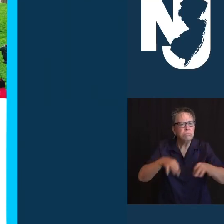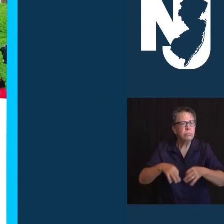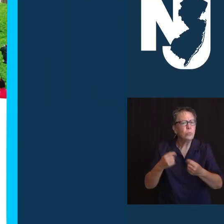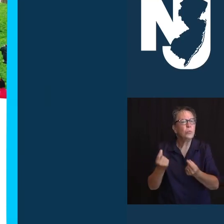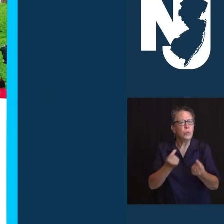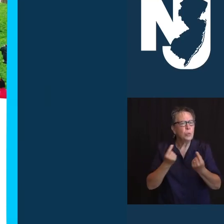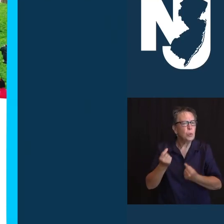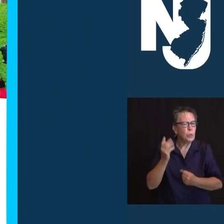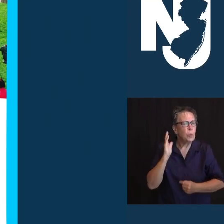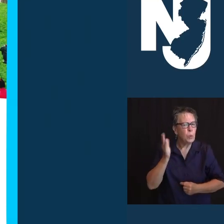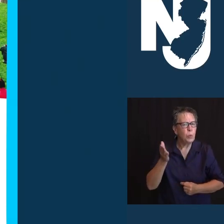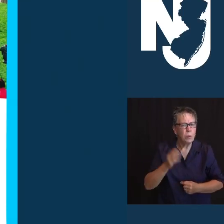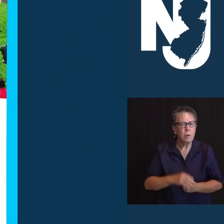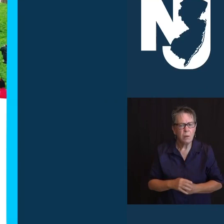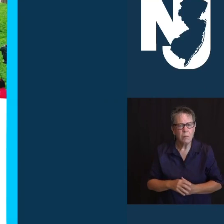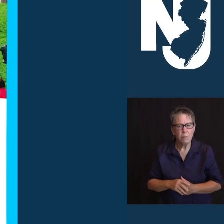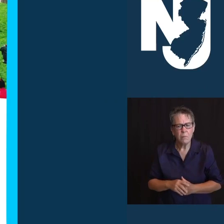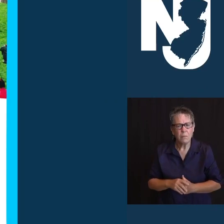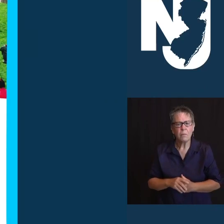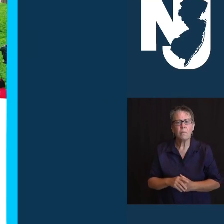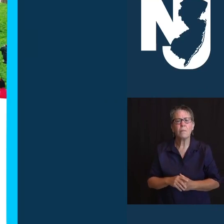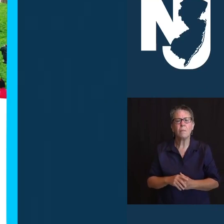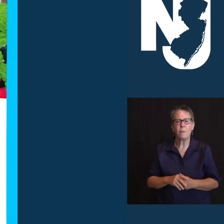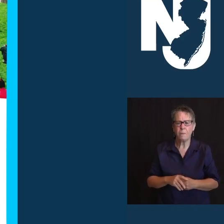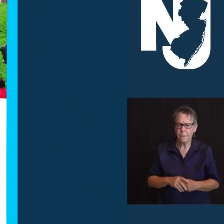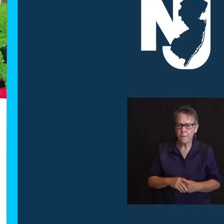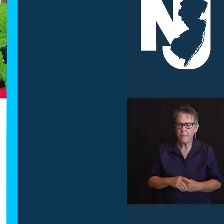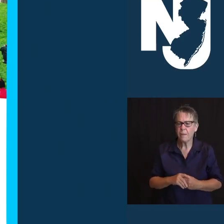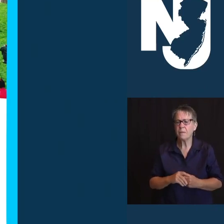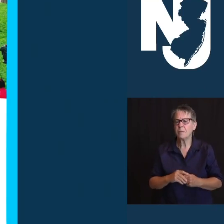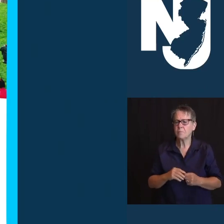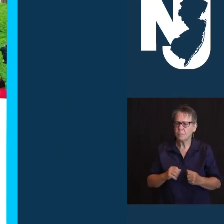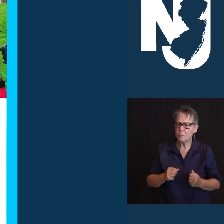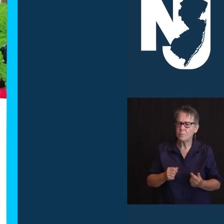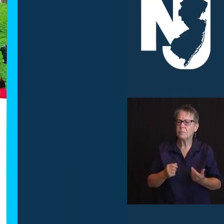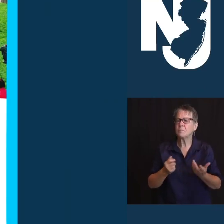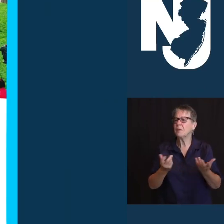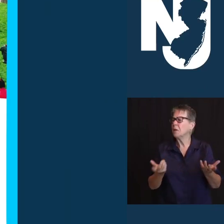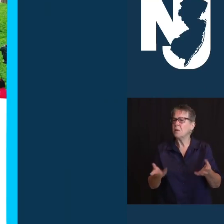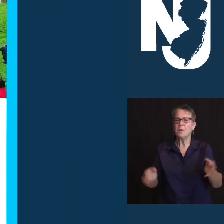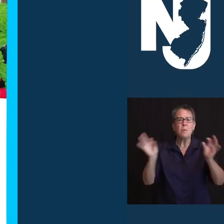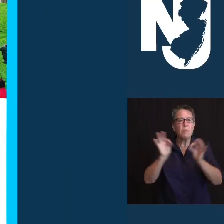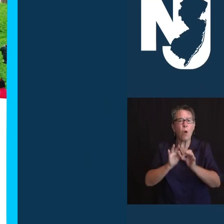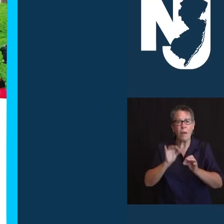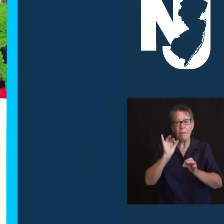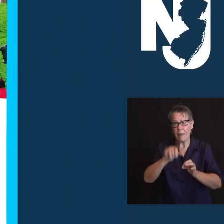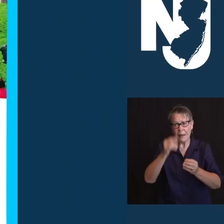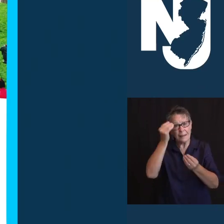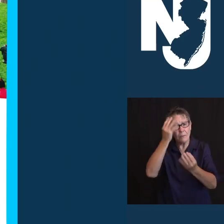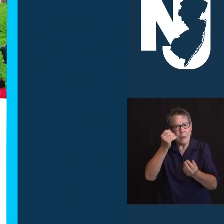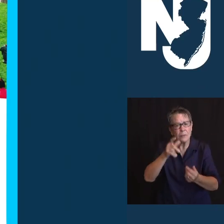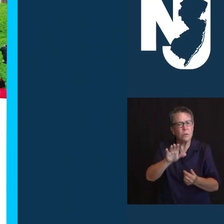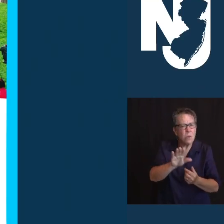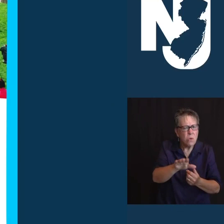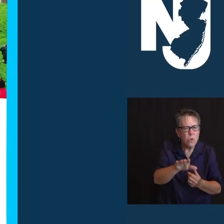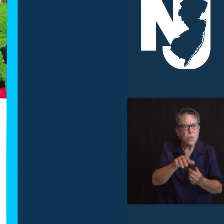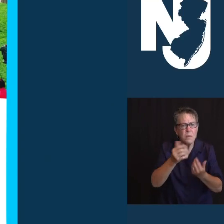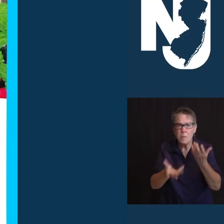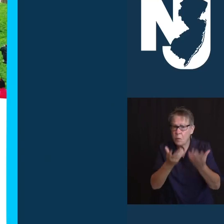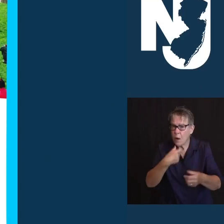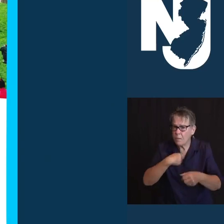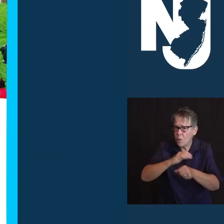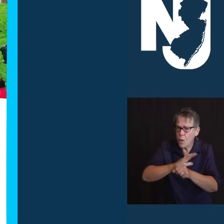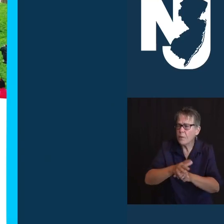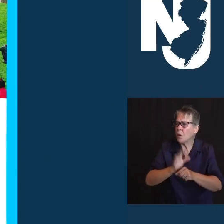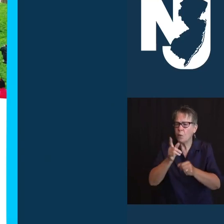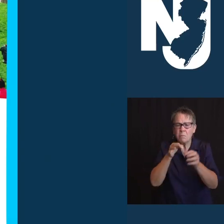benefits. The Department of Labor has information on their website about worker protections for those who test positive and told